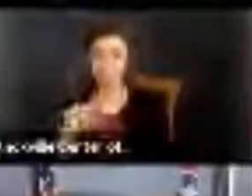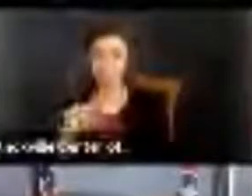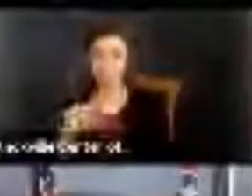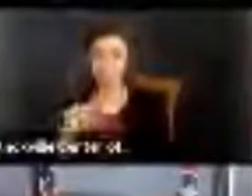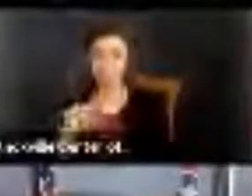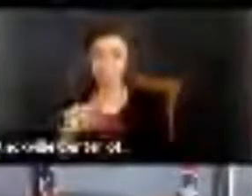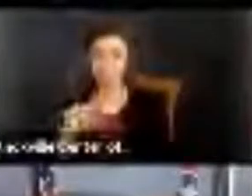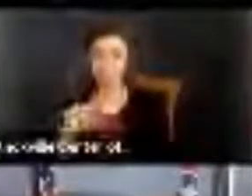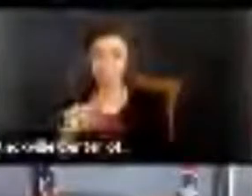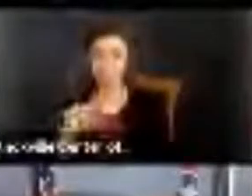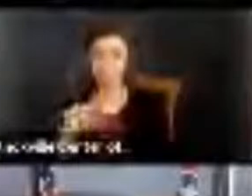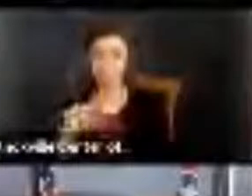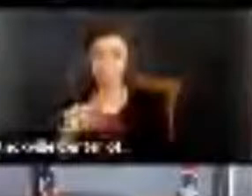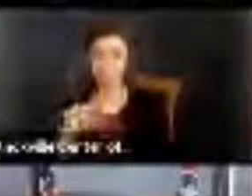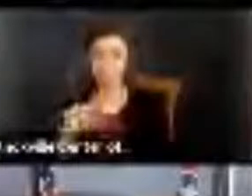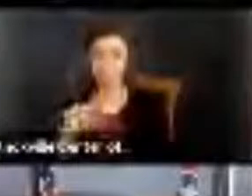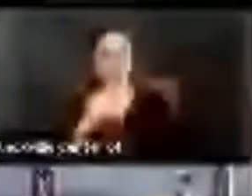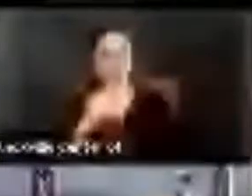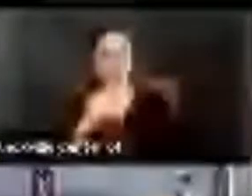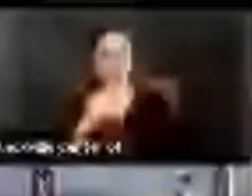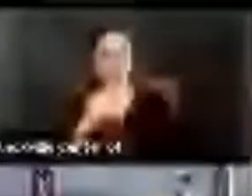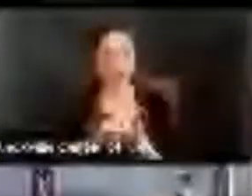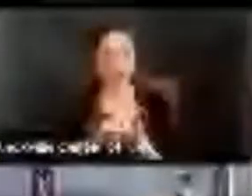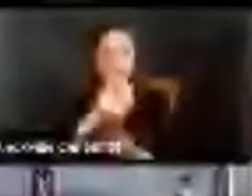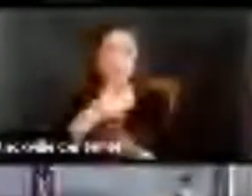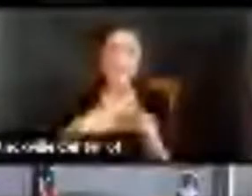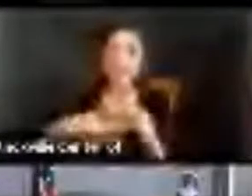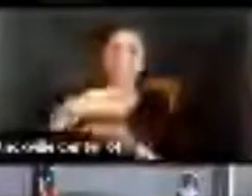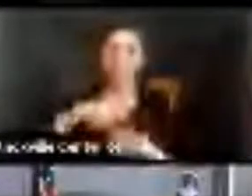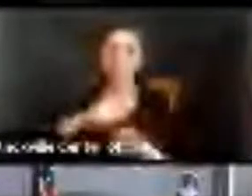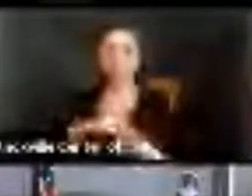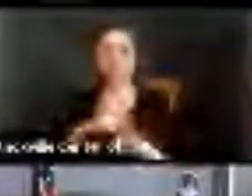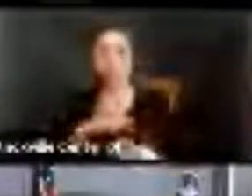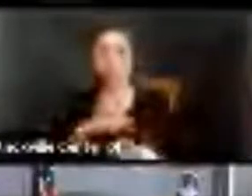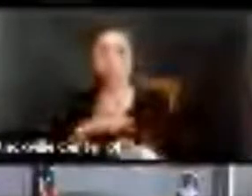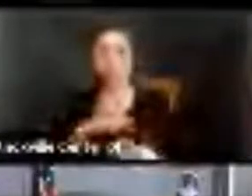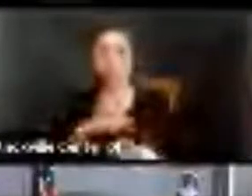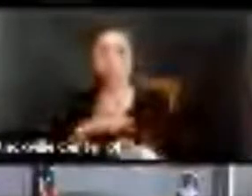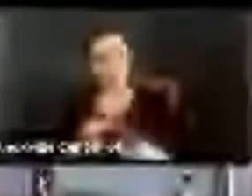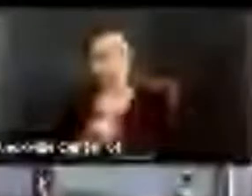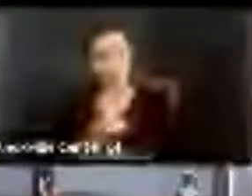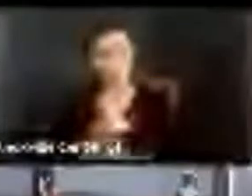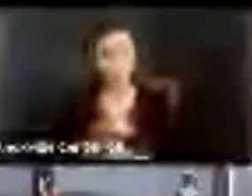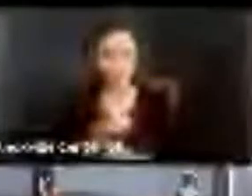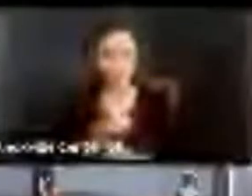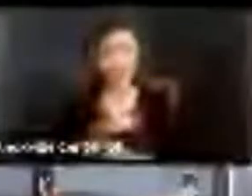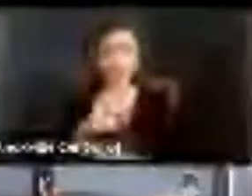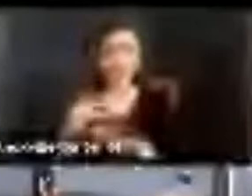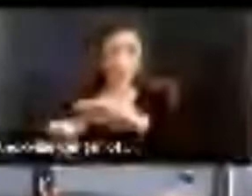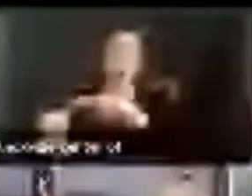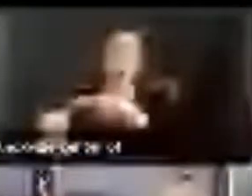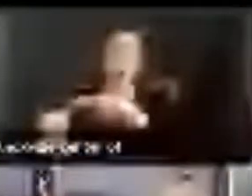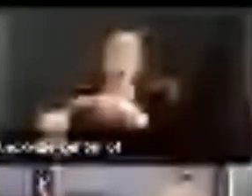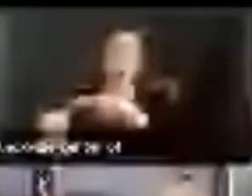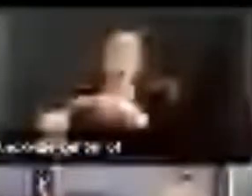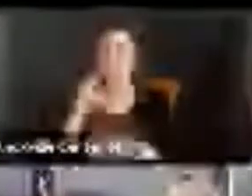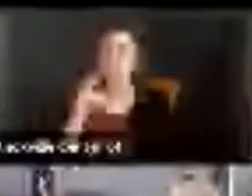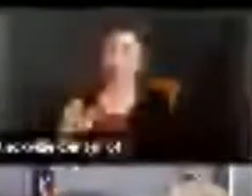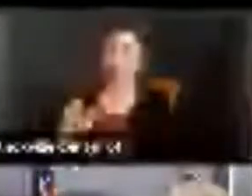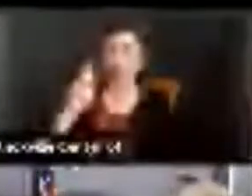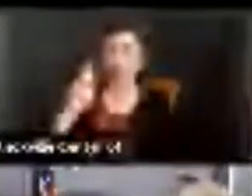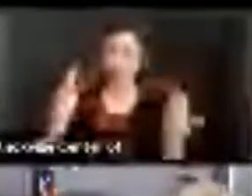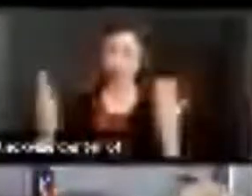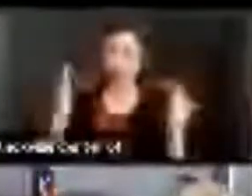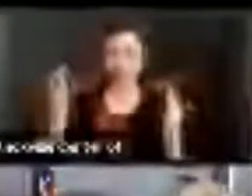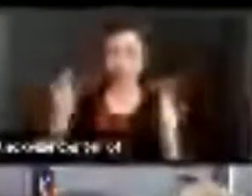We were all in school. It's a very social time in your life. And so their quarantine ratio is much higher than Knox